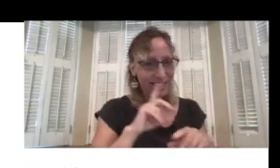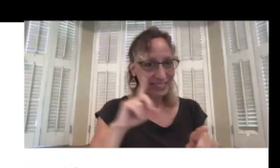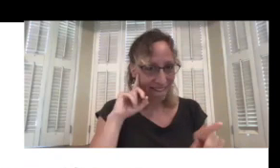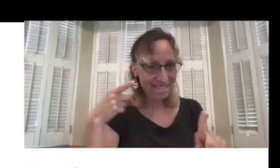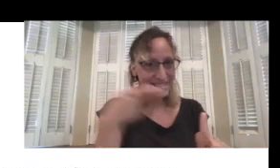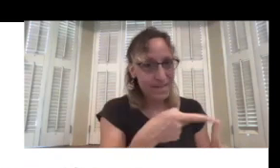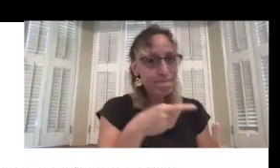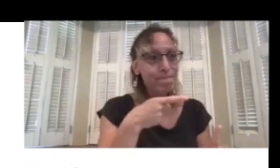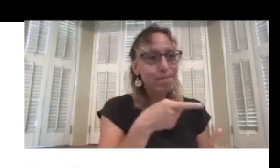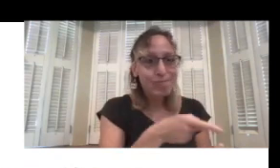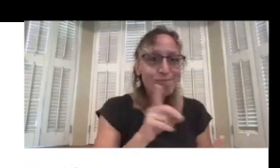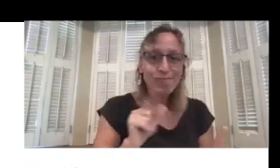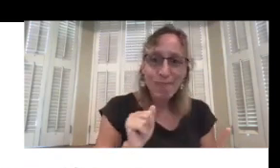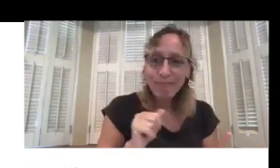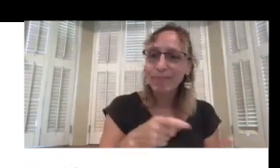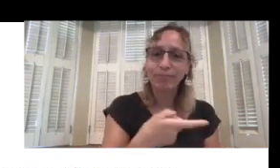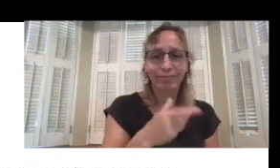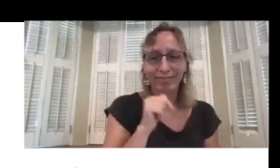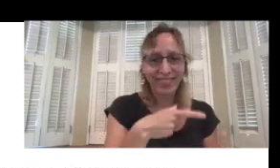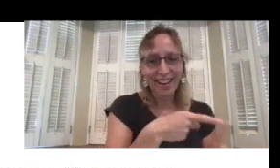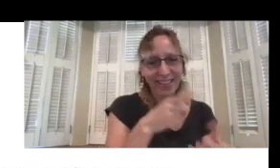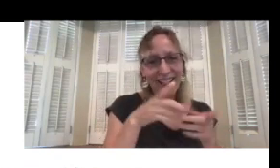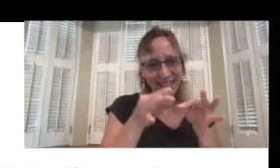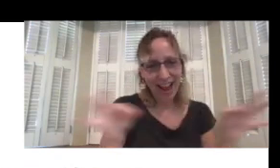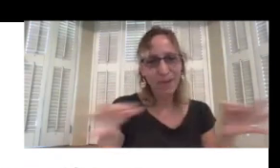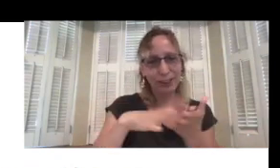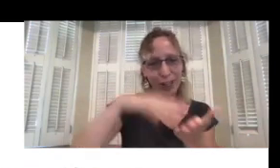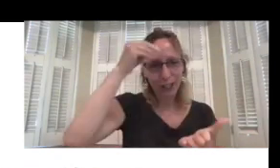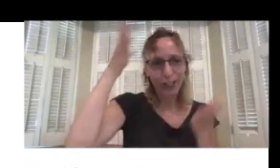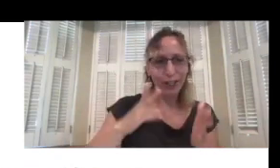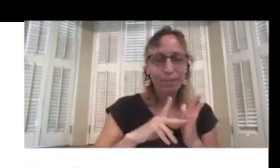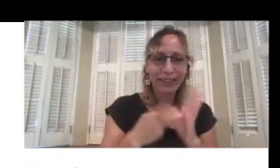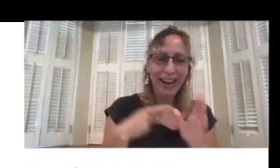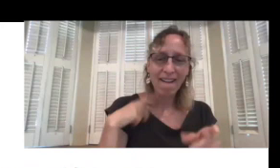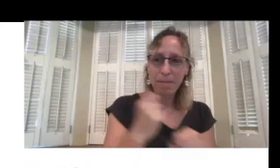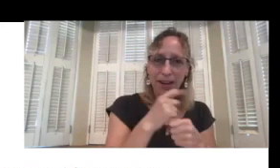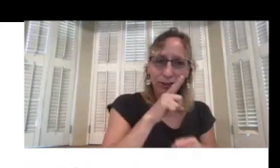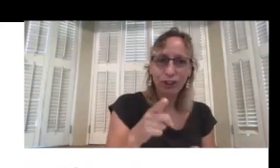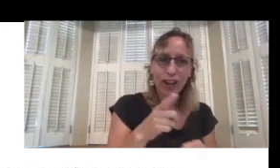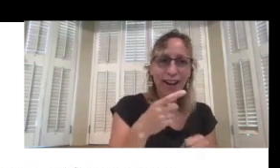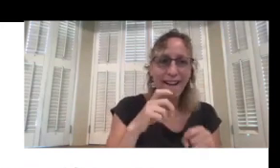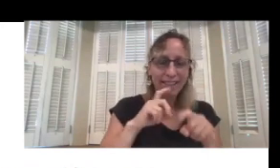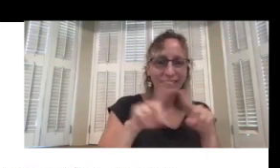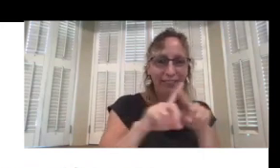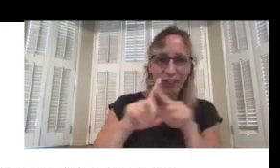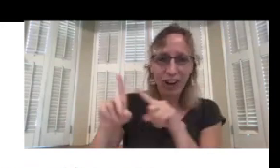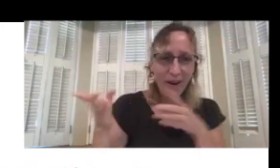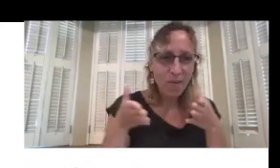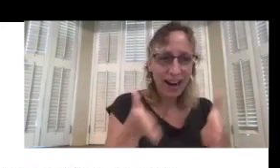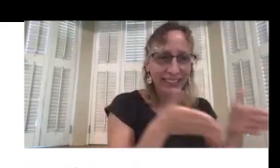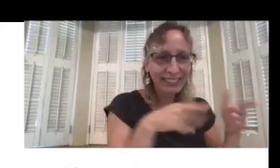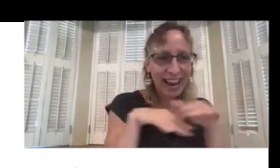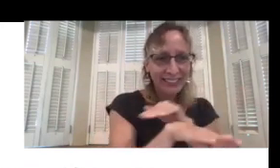And I love this quote from Tom Humphreys: let's shift our perspective toward deaf and hard of hearing individuals from disabled students to